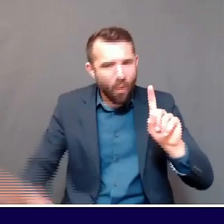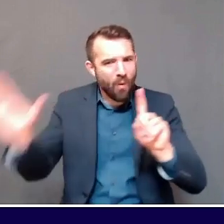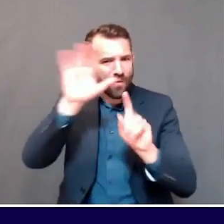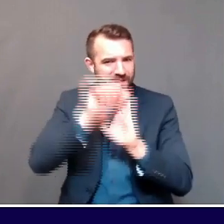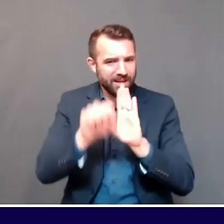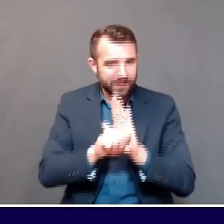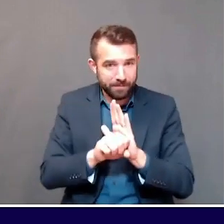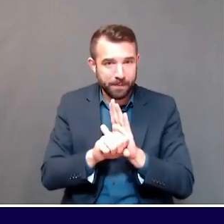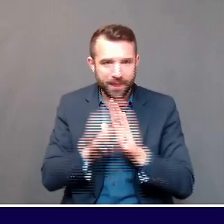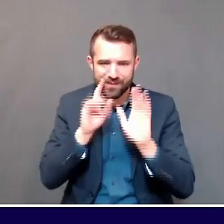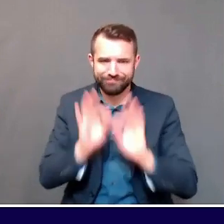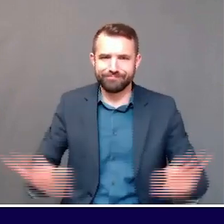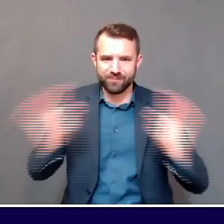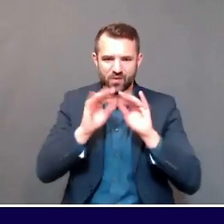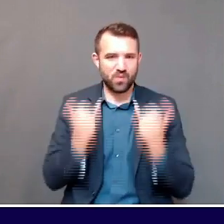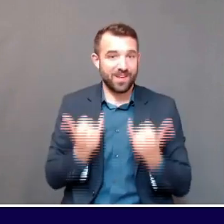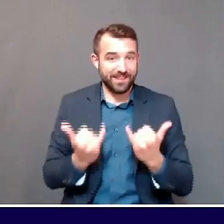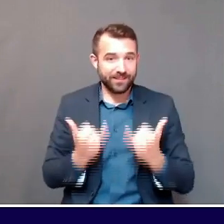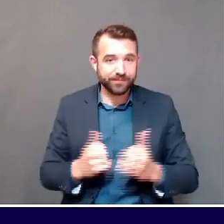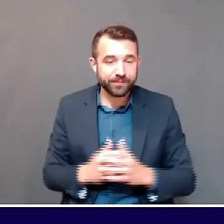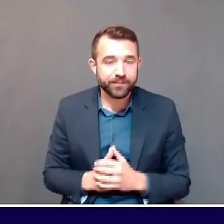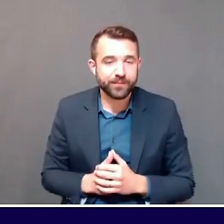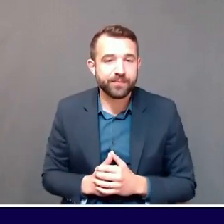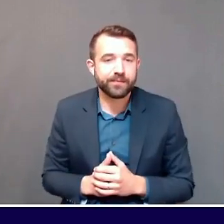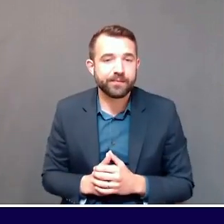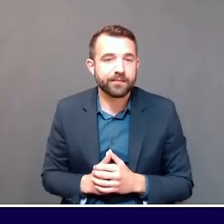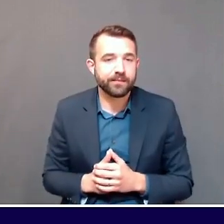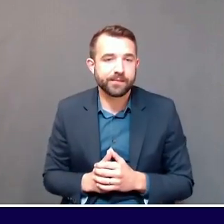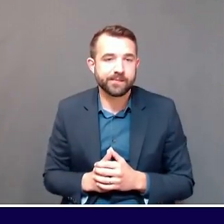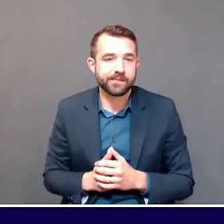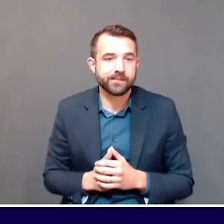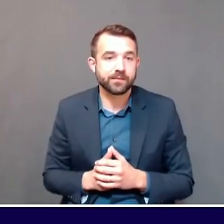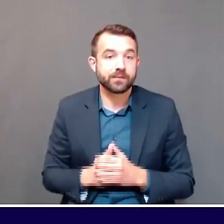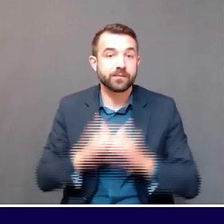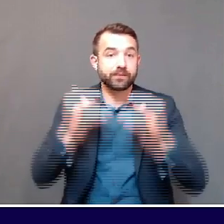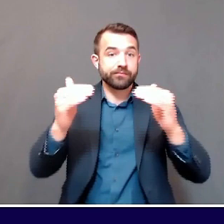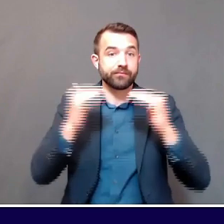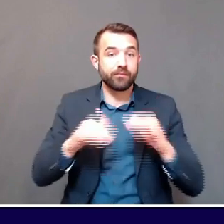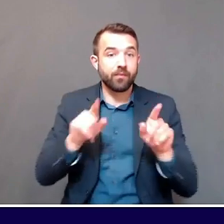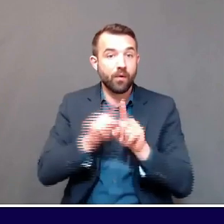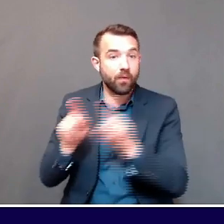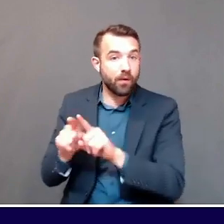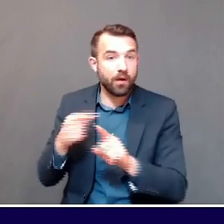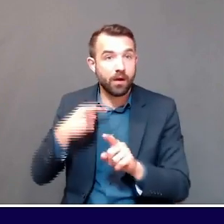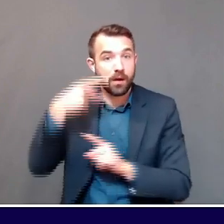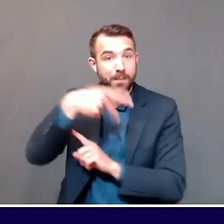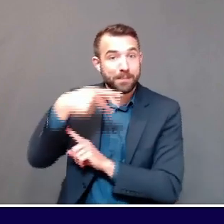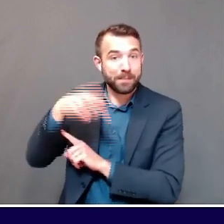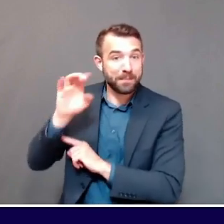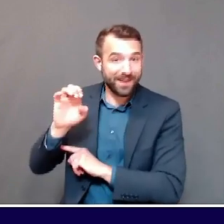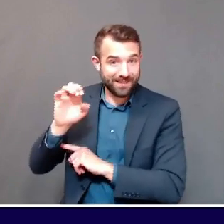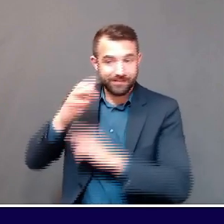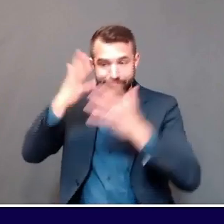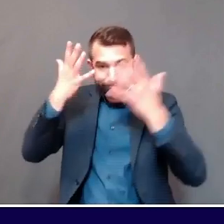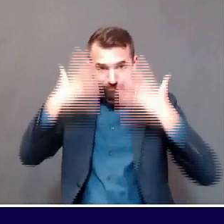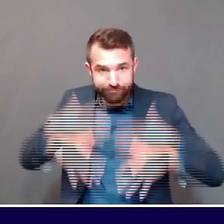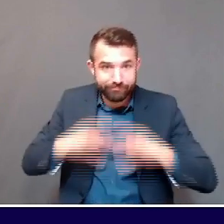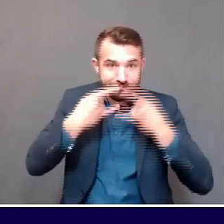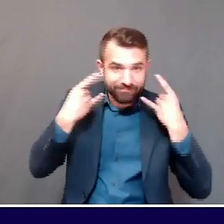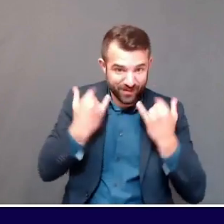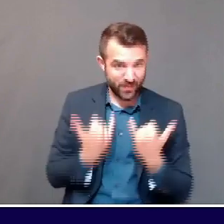been. But we're continuing, for example, with our orders of PPE. Just